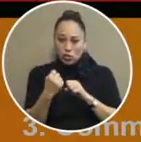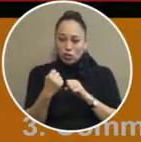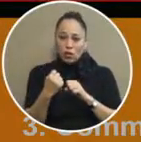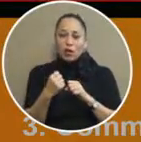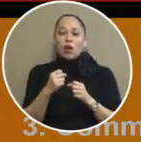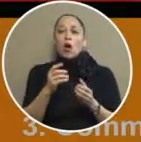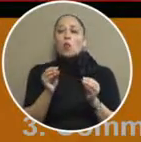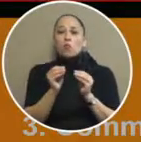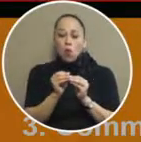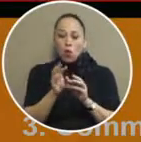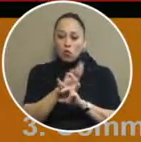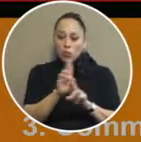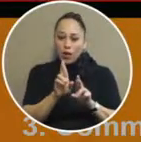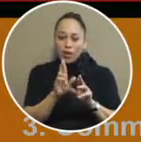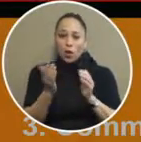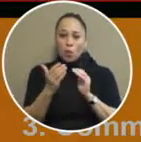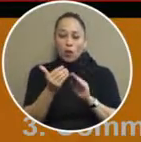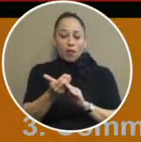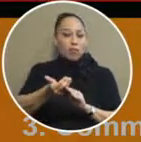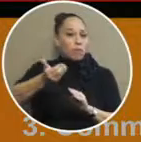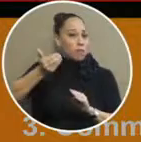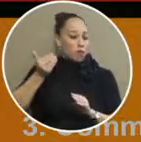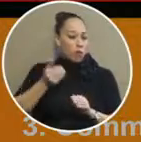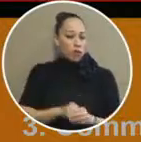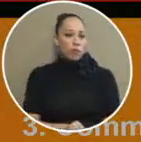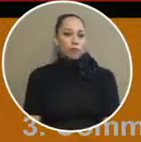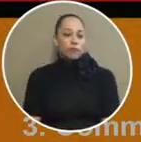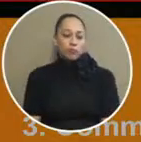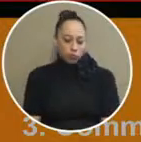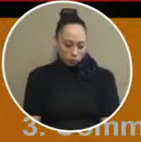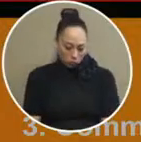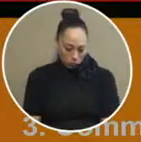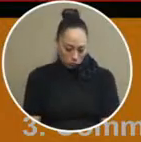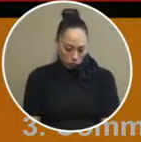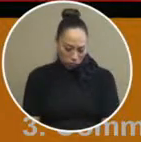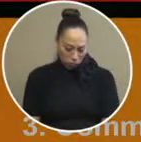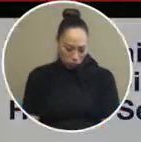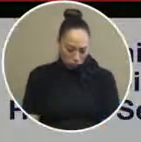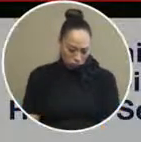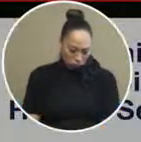more prepared than ever before. Next slide, please.